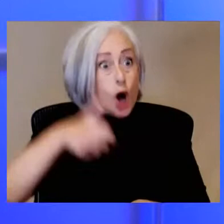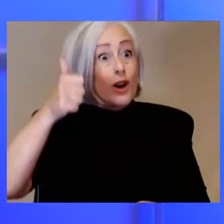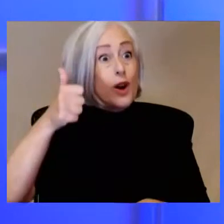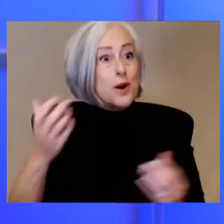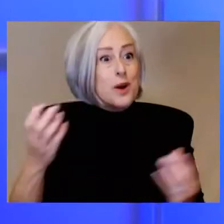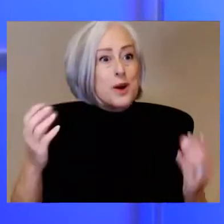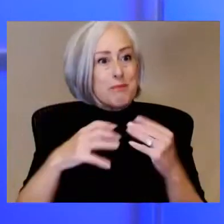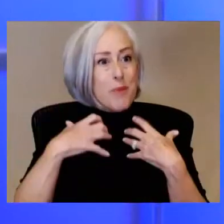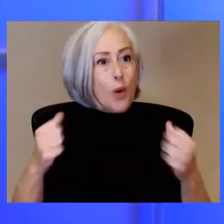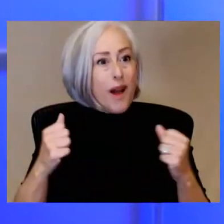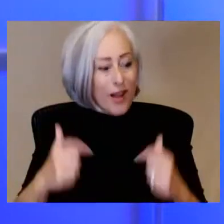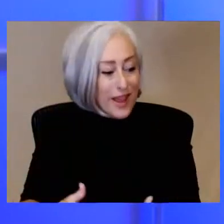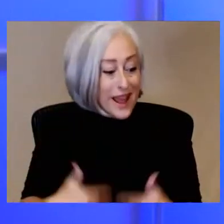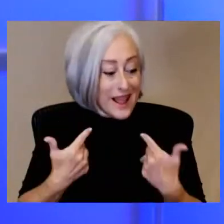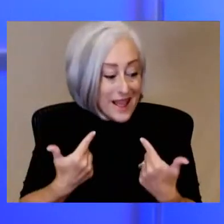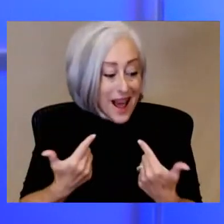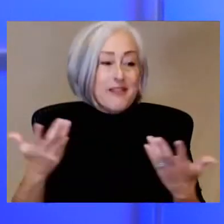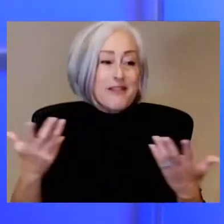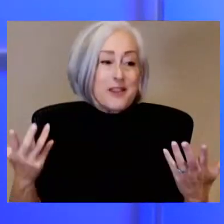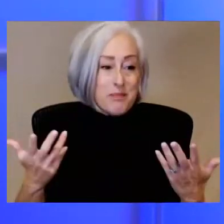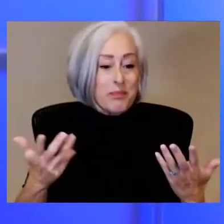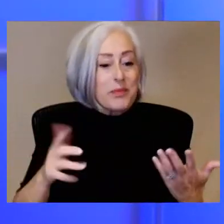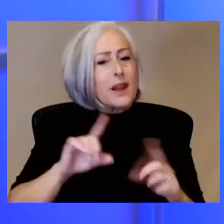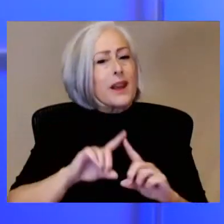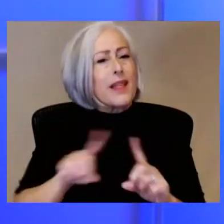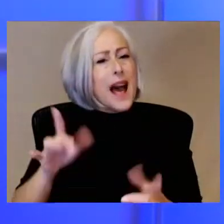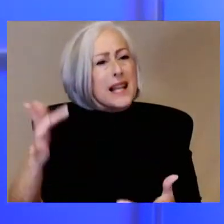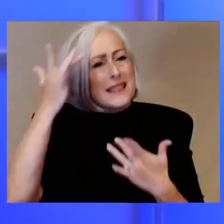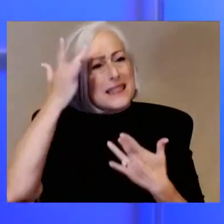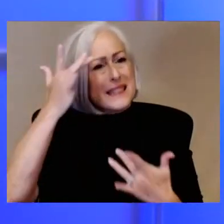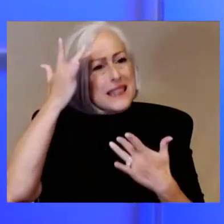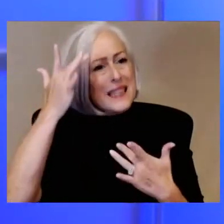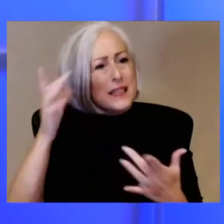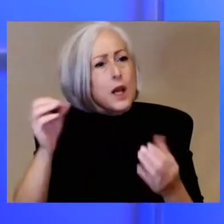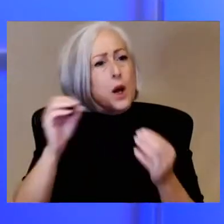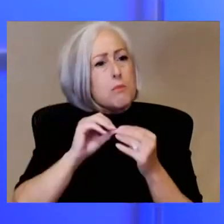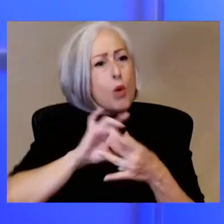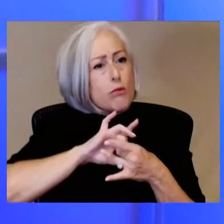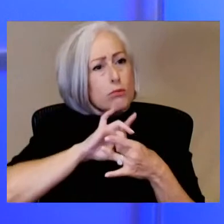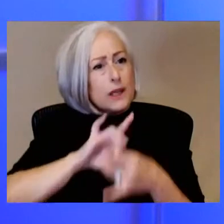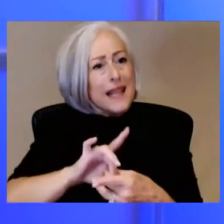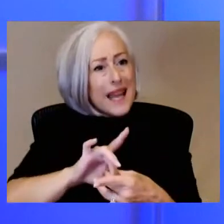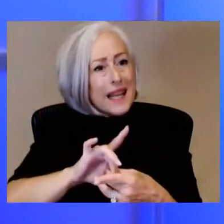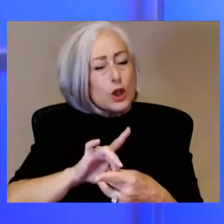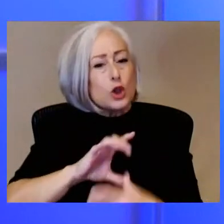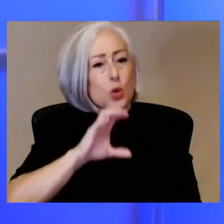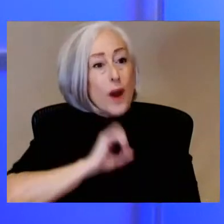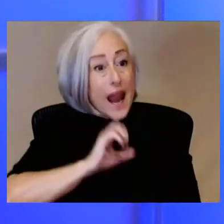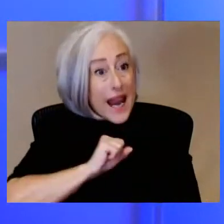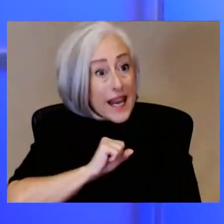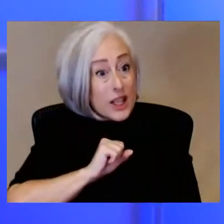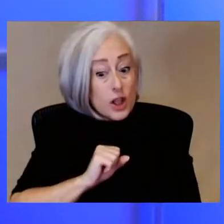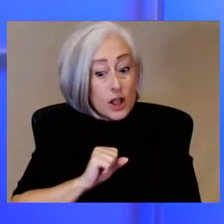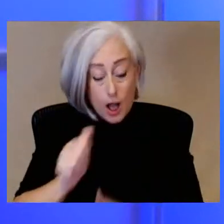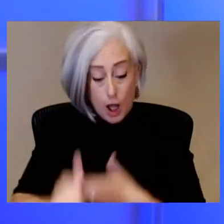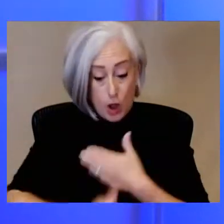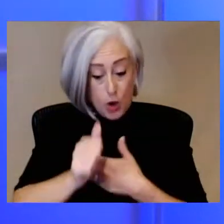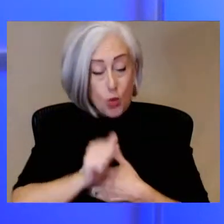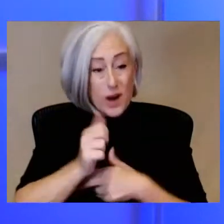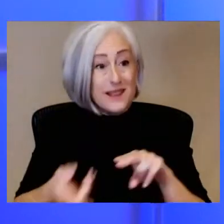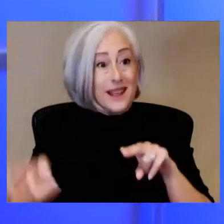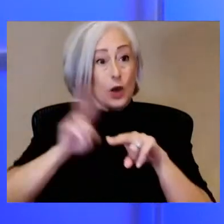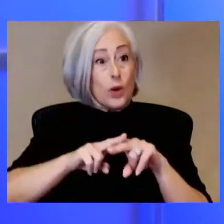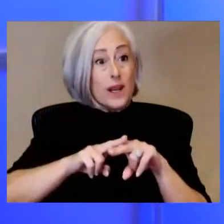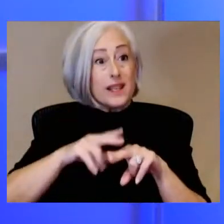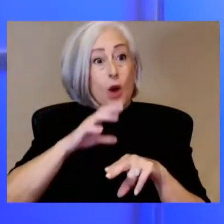a age-related disease, and our risk goes way up as we get older. So when we're 85 and older, about 1 out of 3 people have